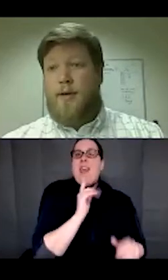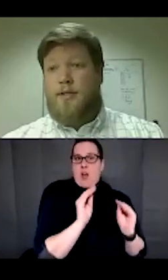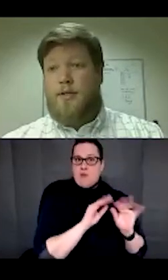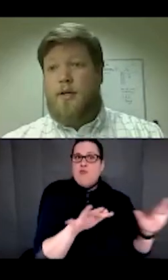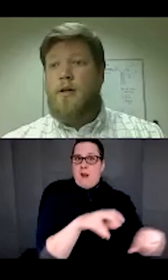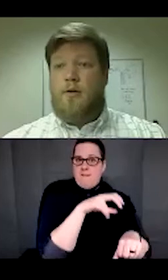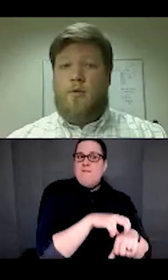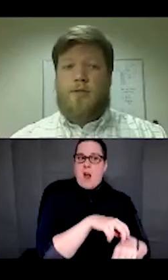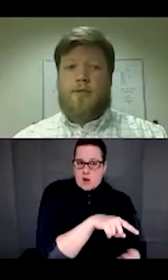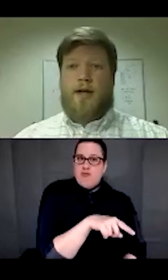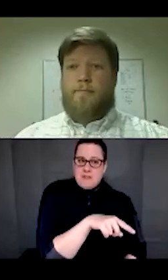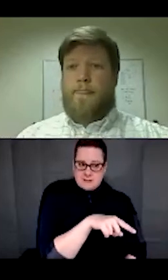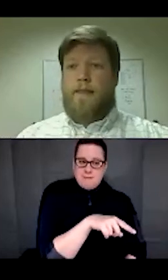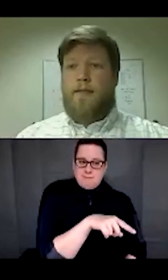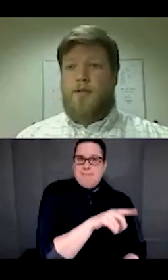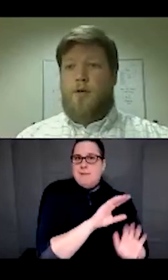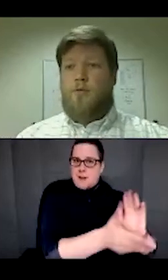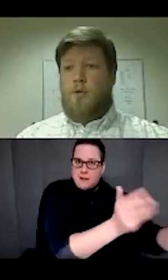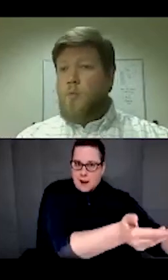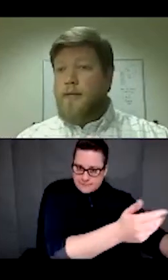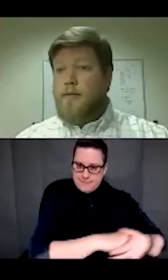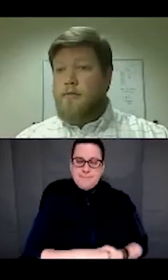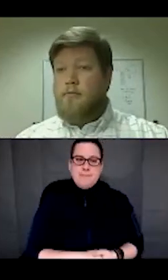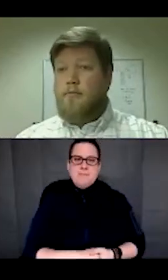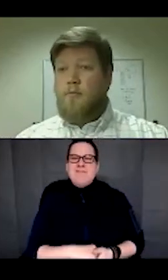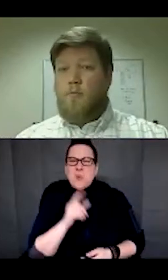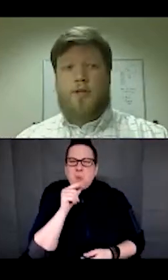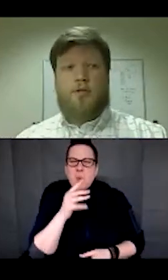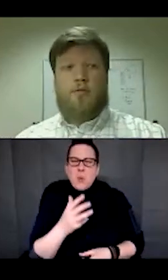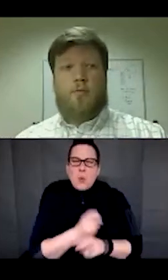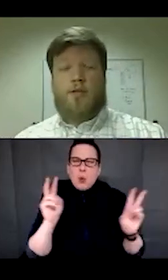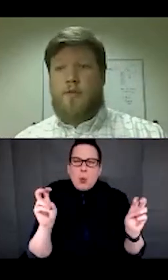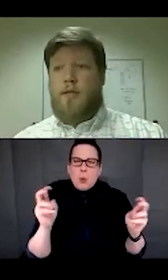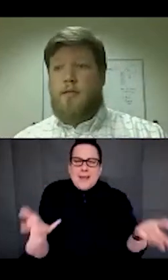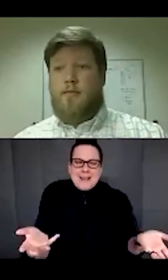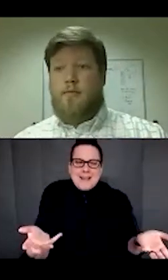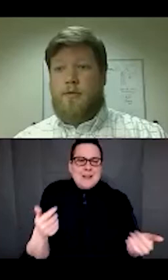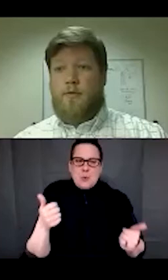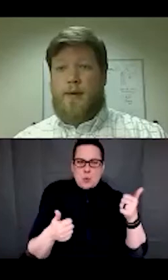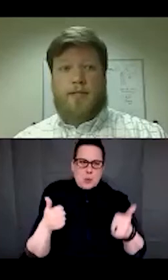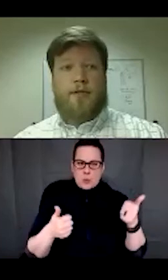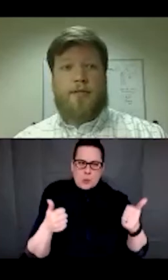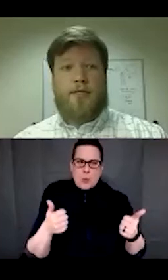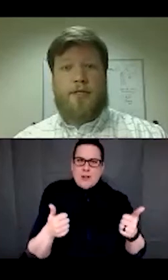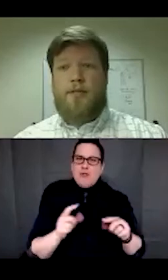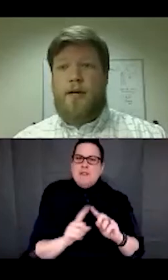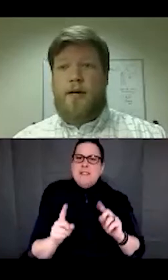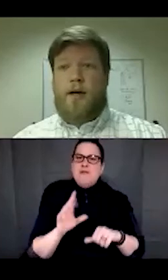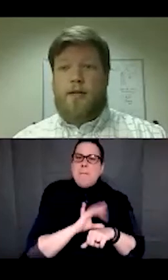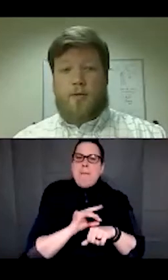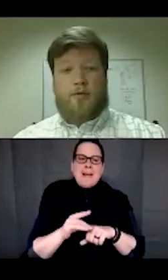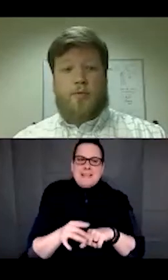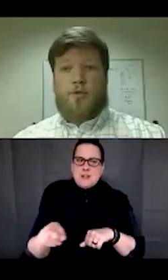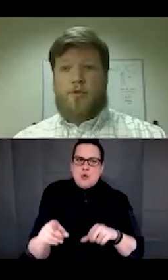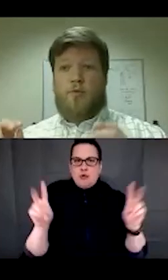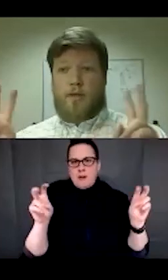other bacteria who also die. So who wins? Which of these different bacteria species is